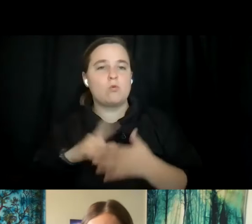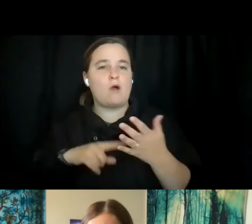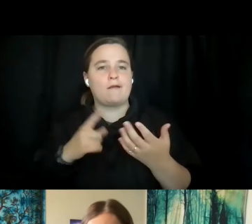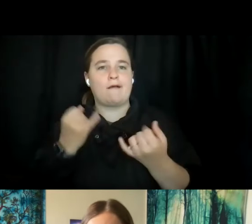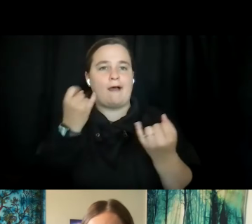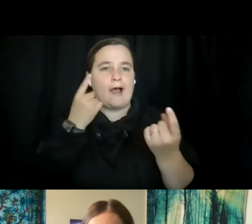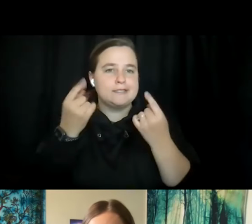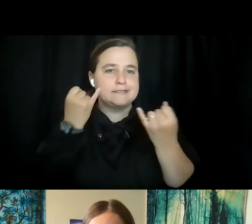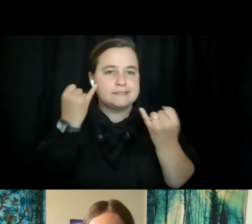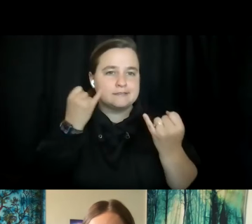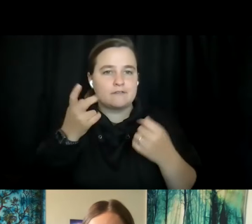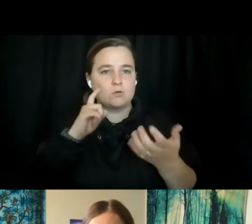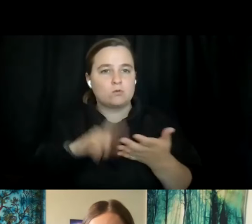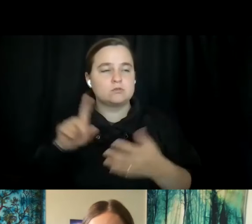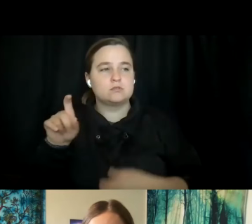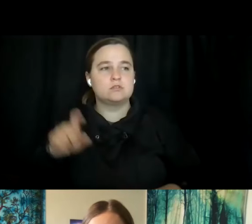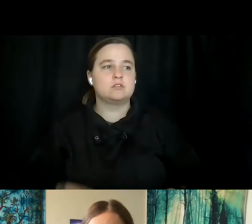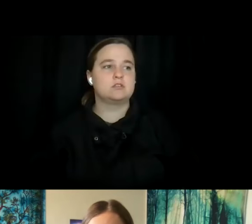noticed?